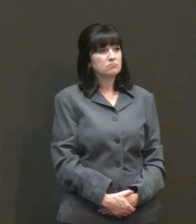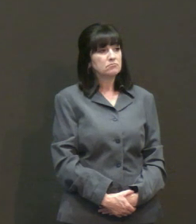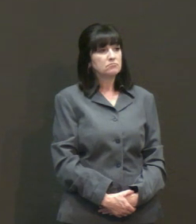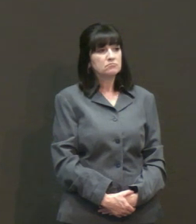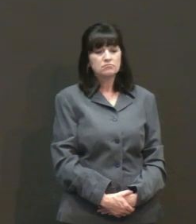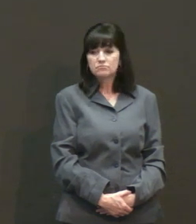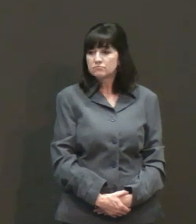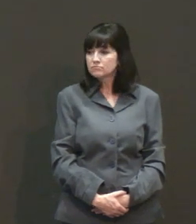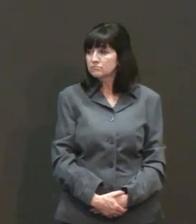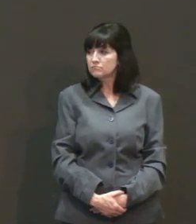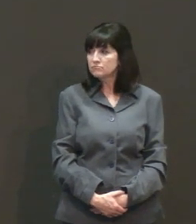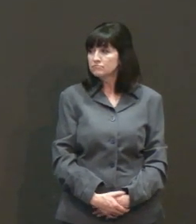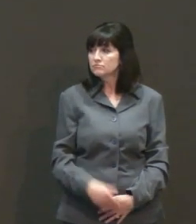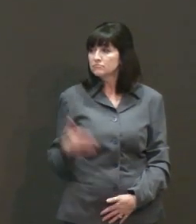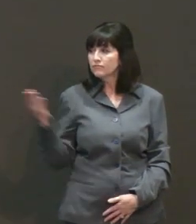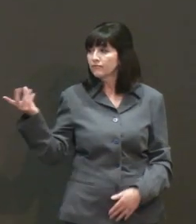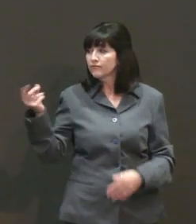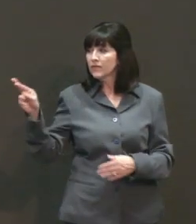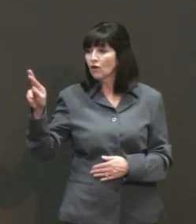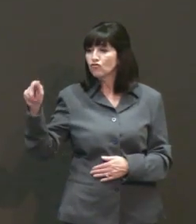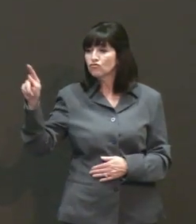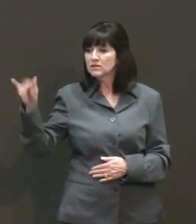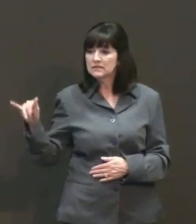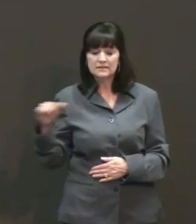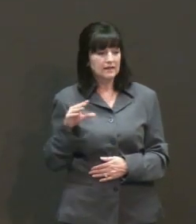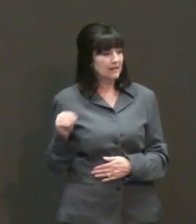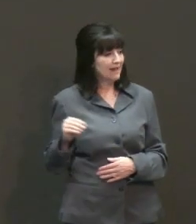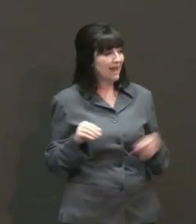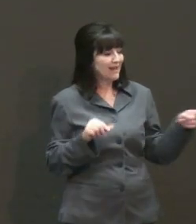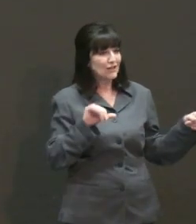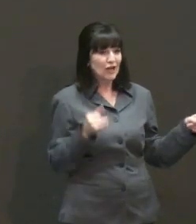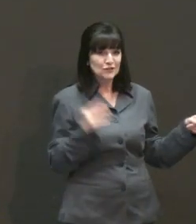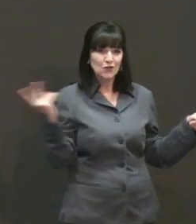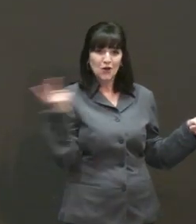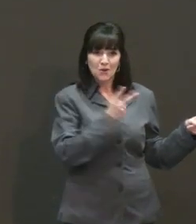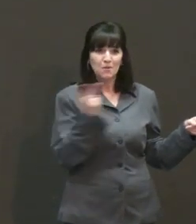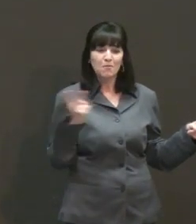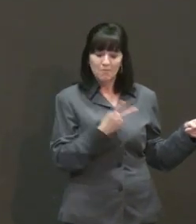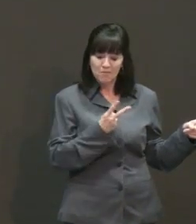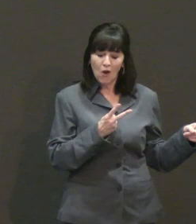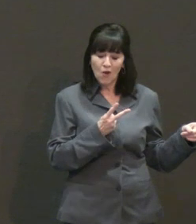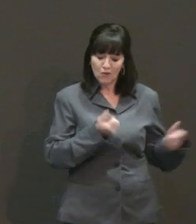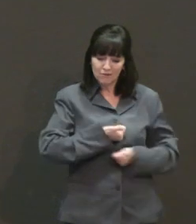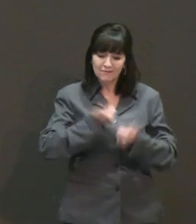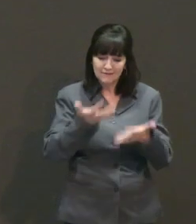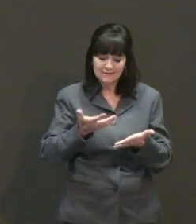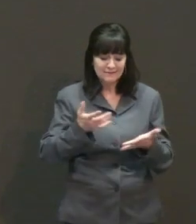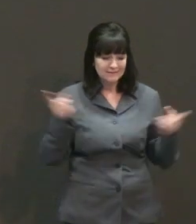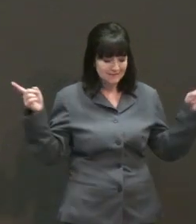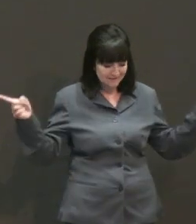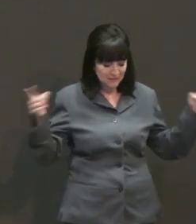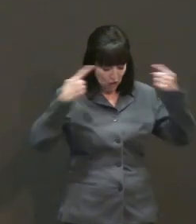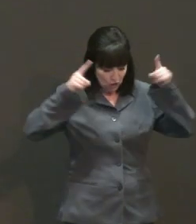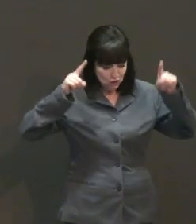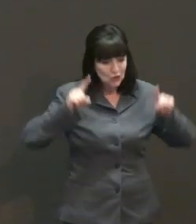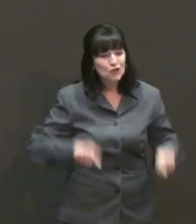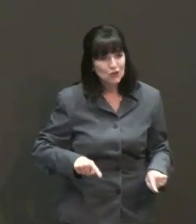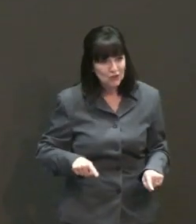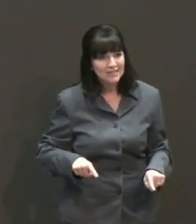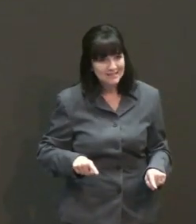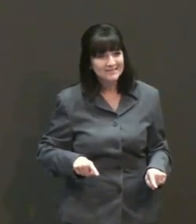Dr. Rattay and AJ just said they agree. I think that's the way I'm going